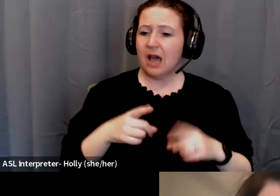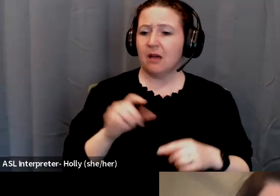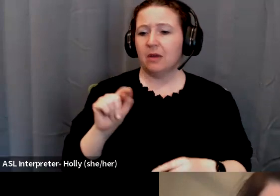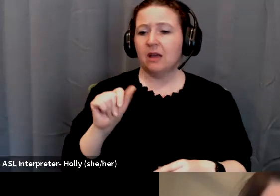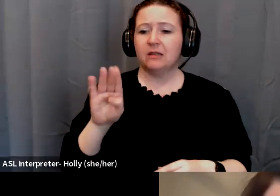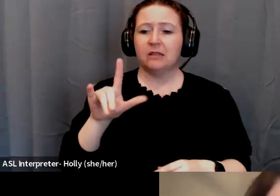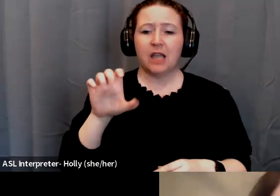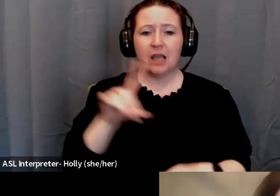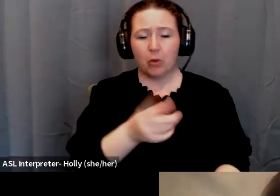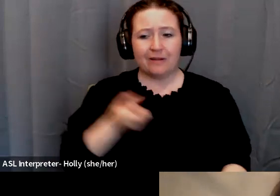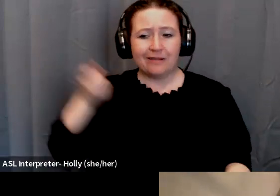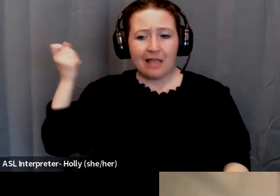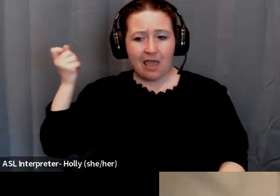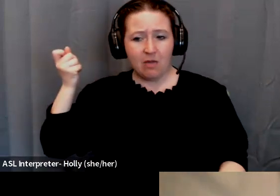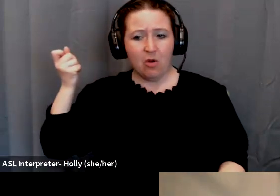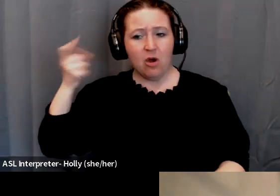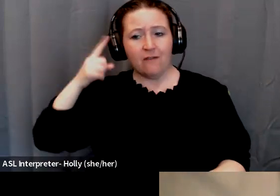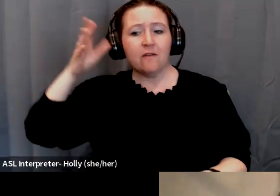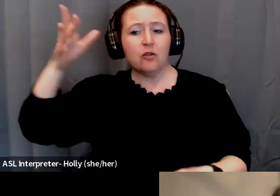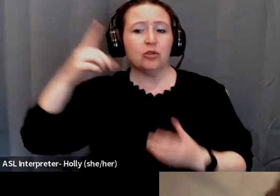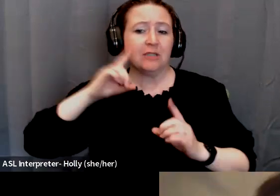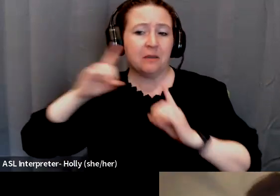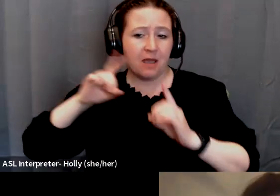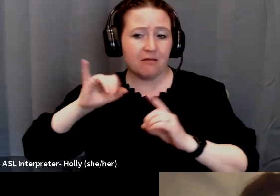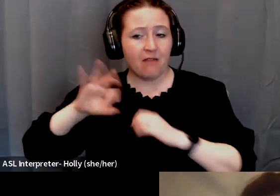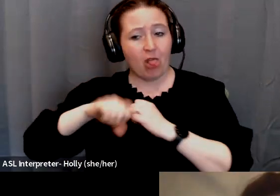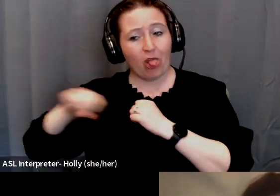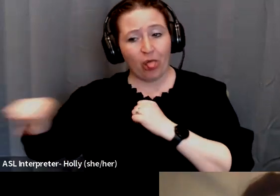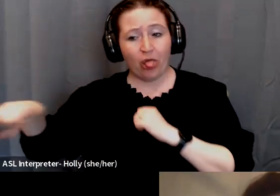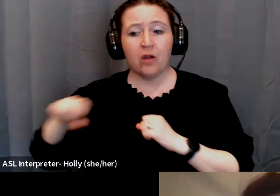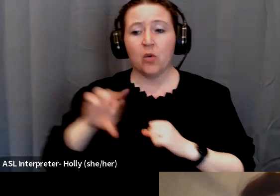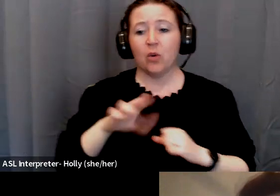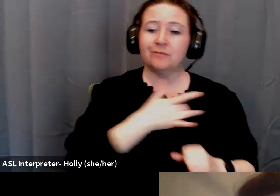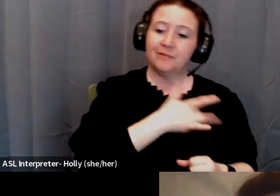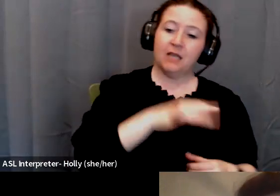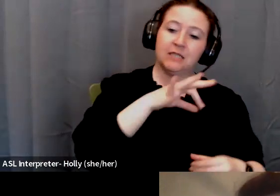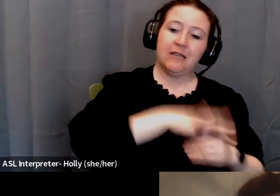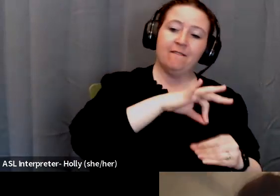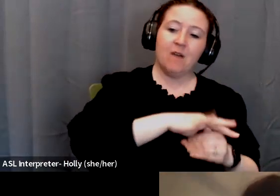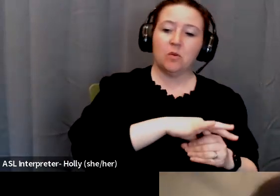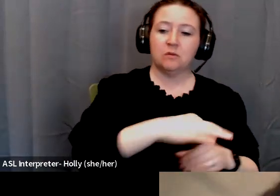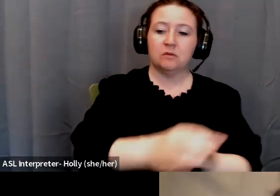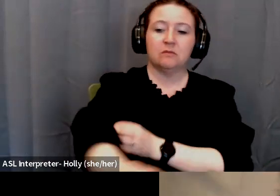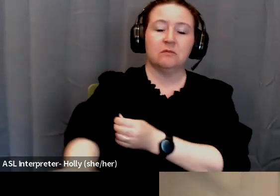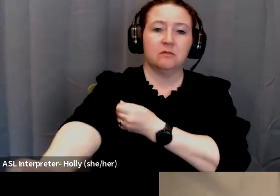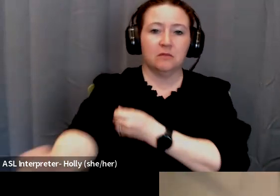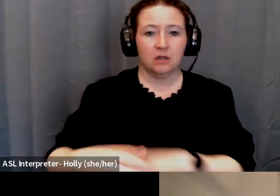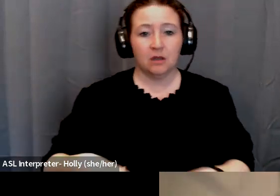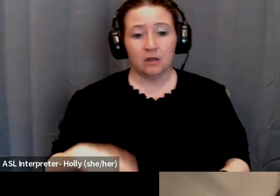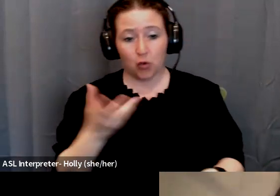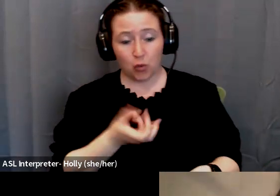whether or not it goes forward? Tabling a matter that is on debate is